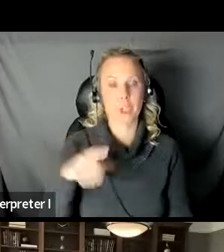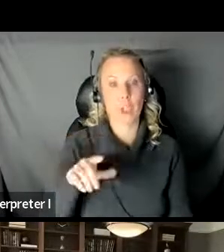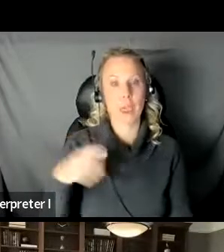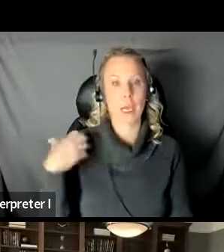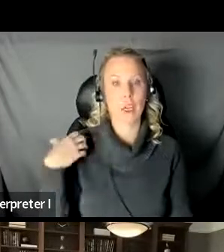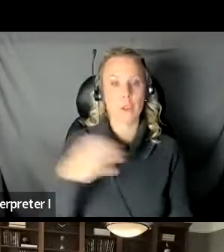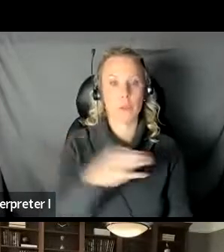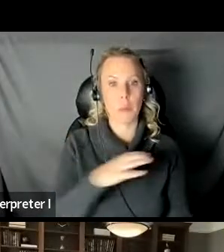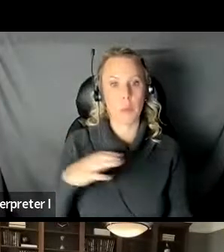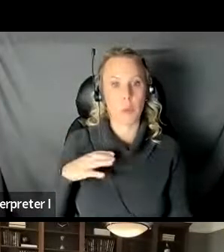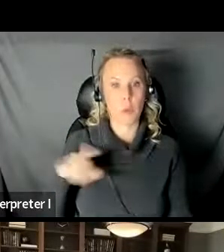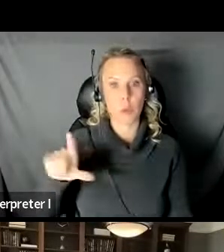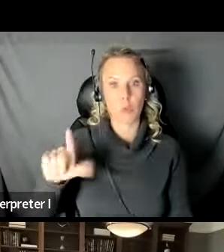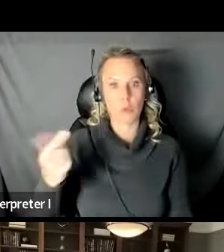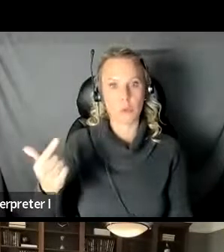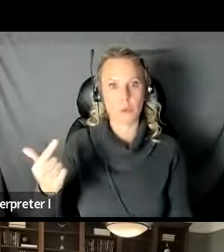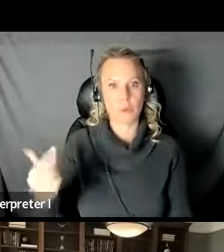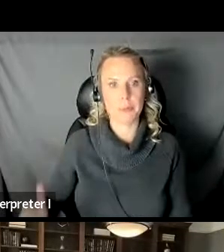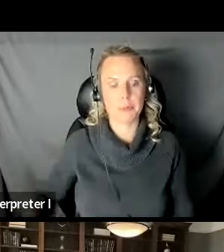George.